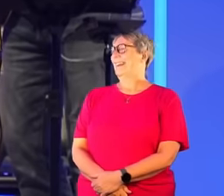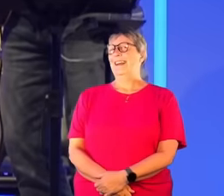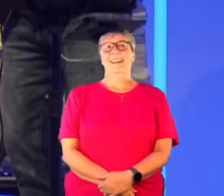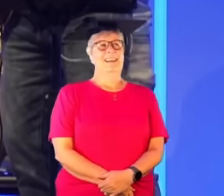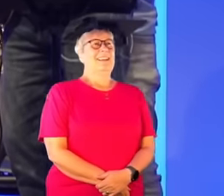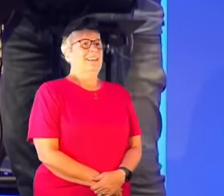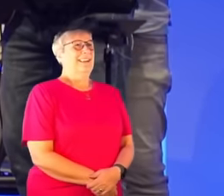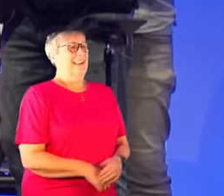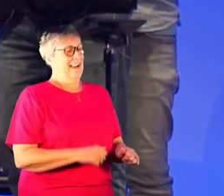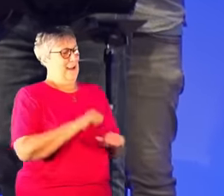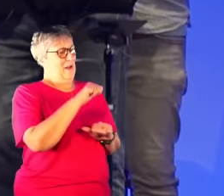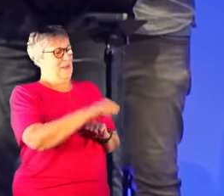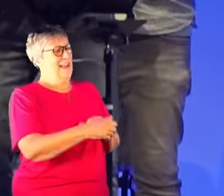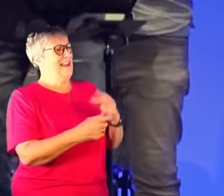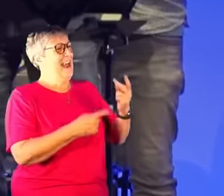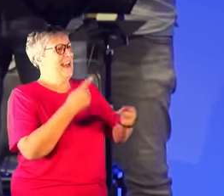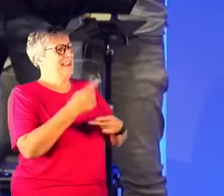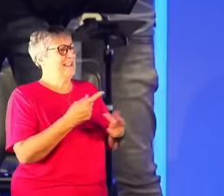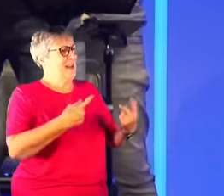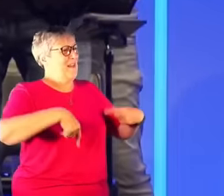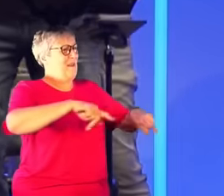Well, the next song we're going to sing...